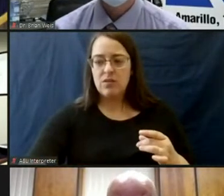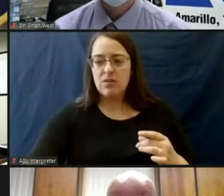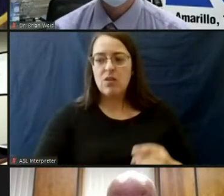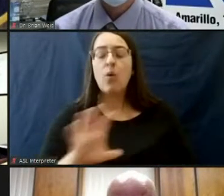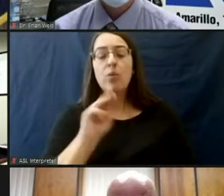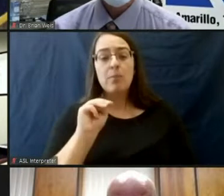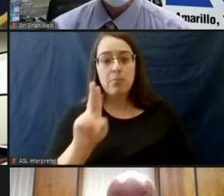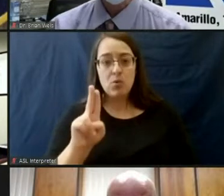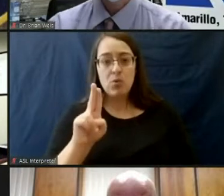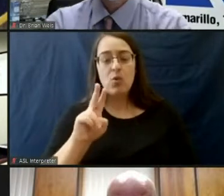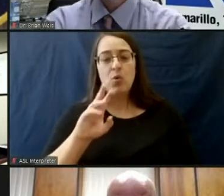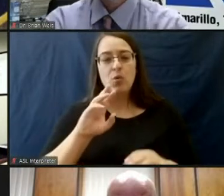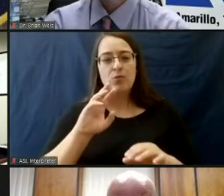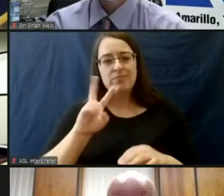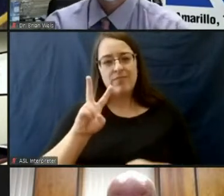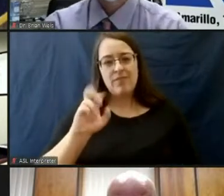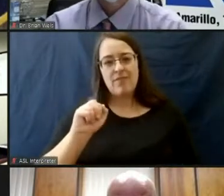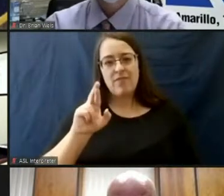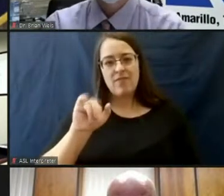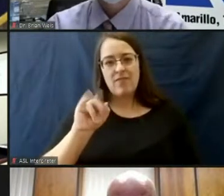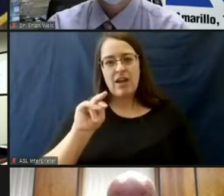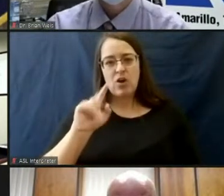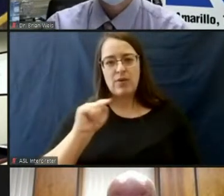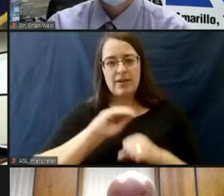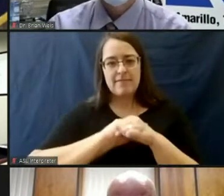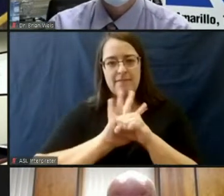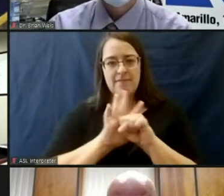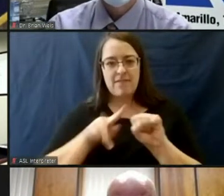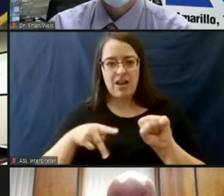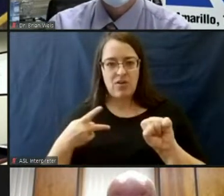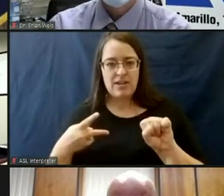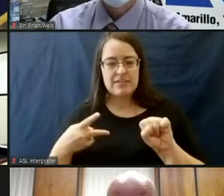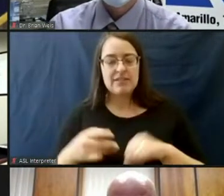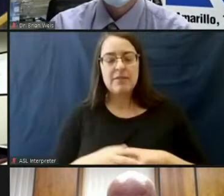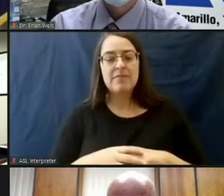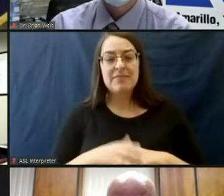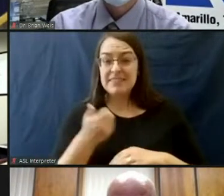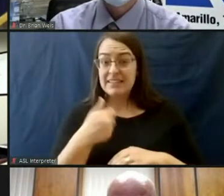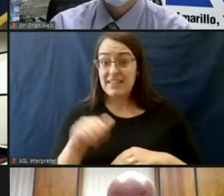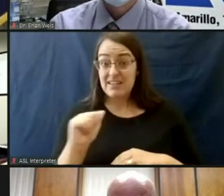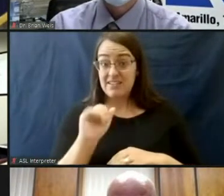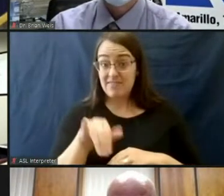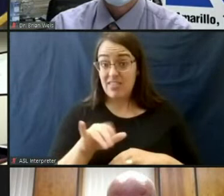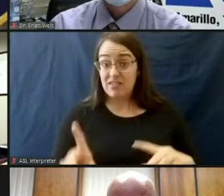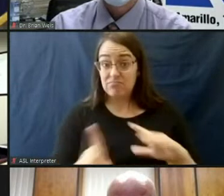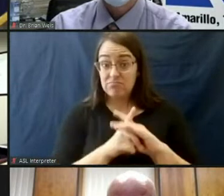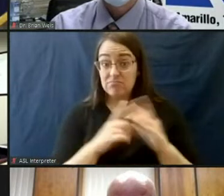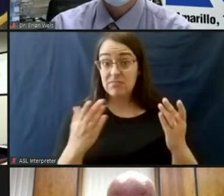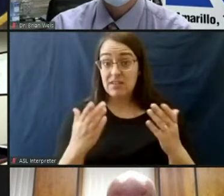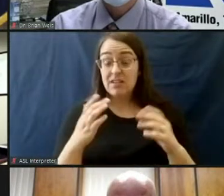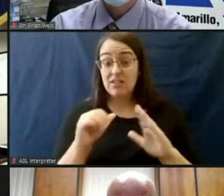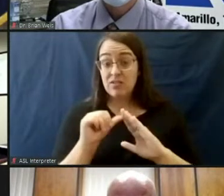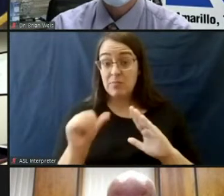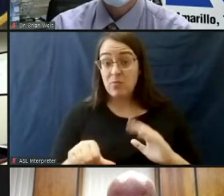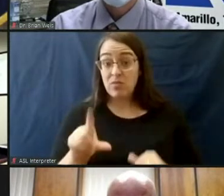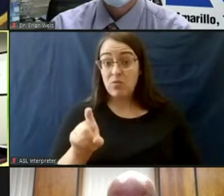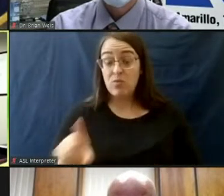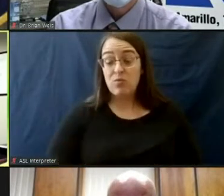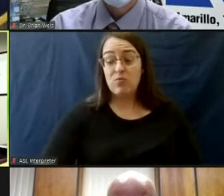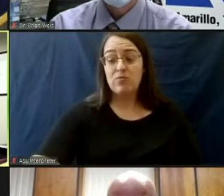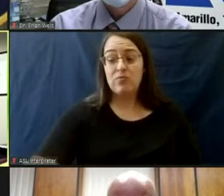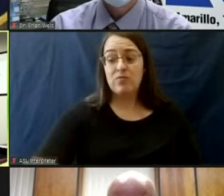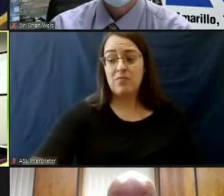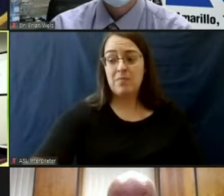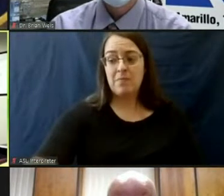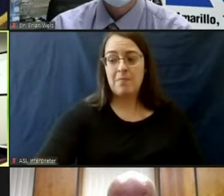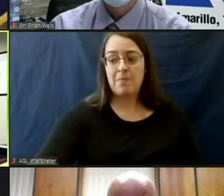earlier. Have we had any confirmed cases of that here in the Panhandle? I am